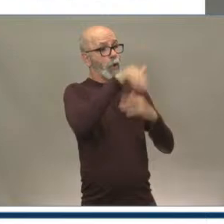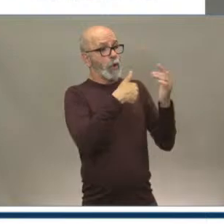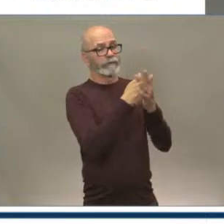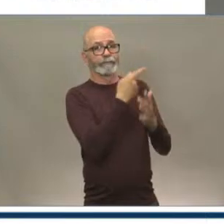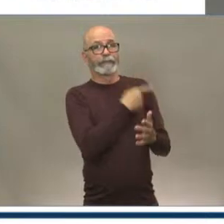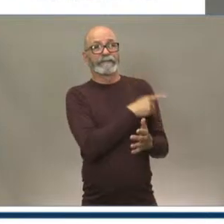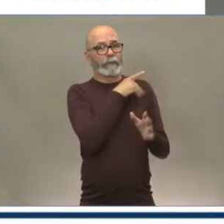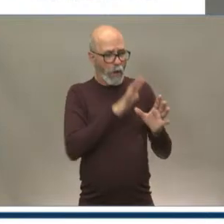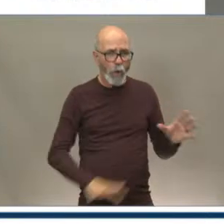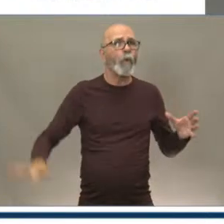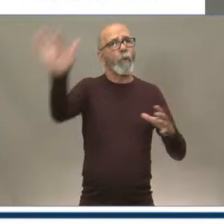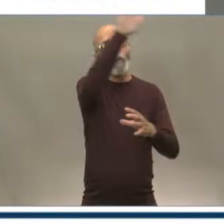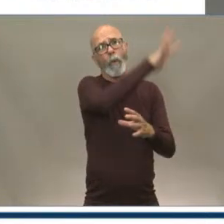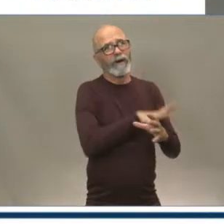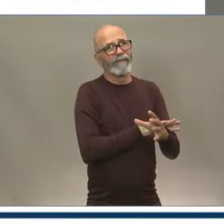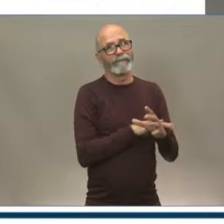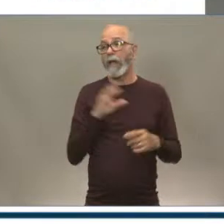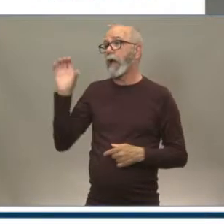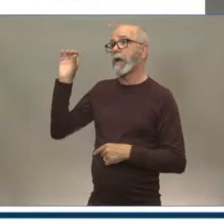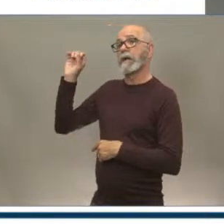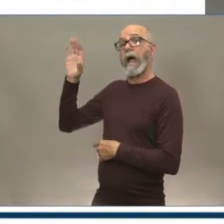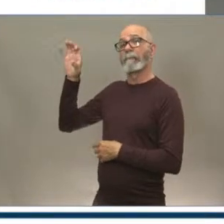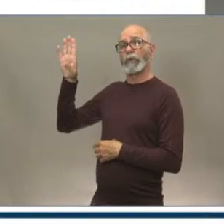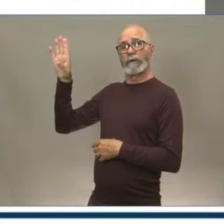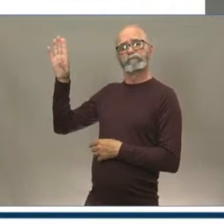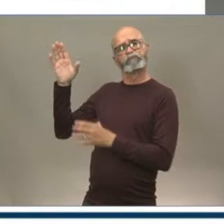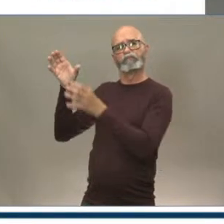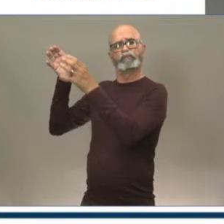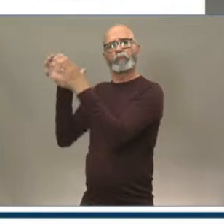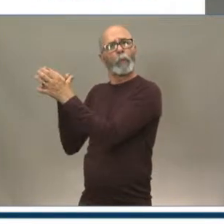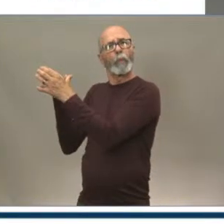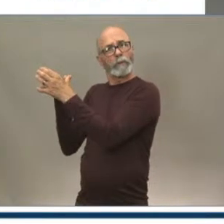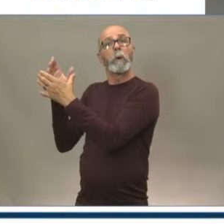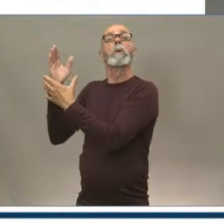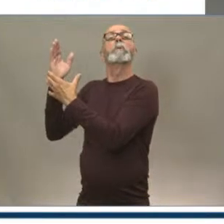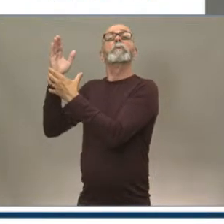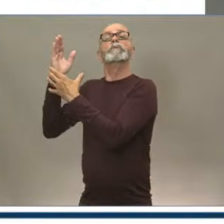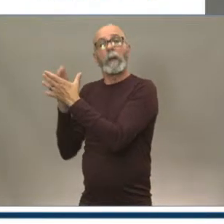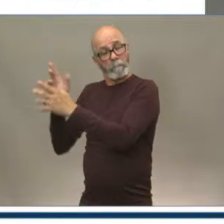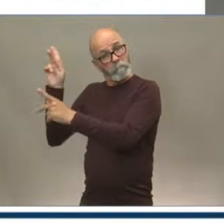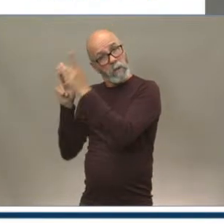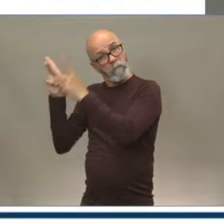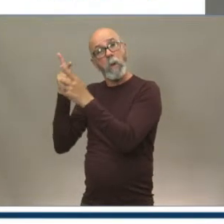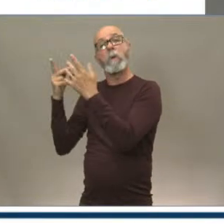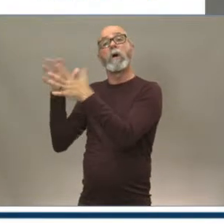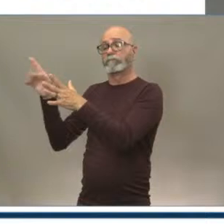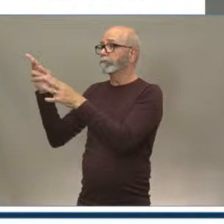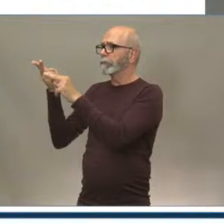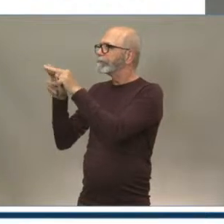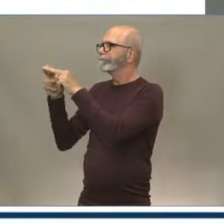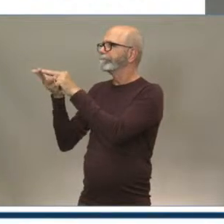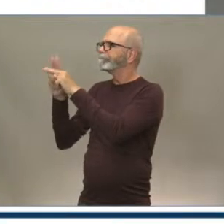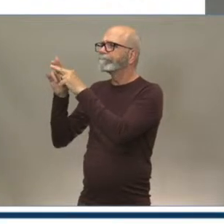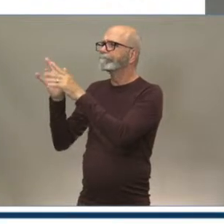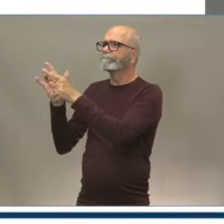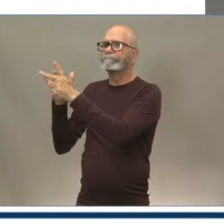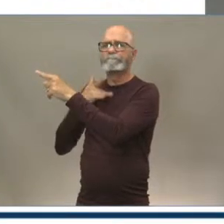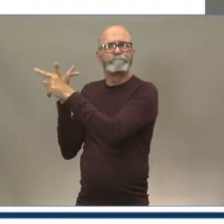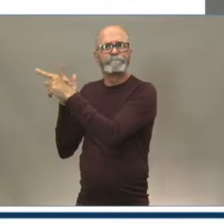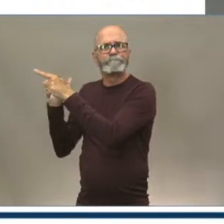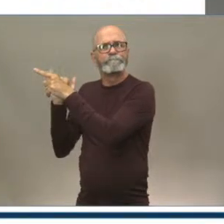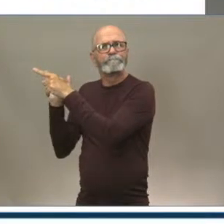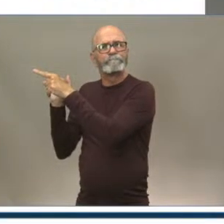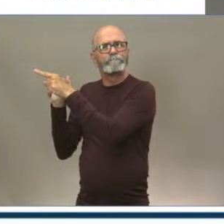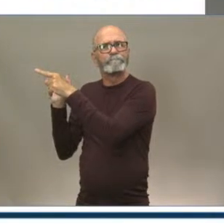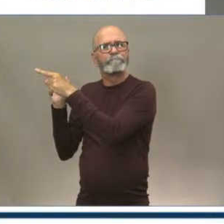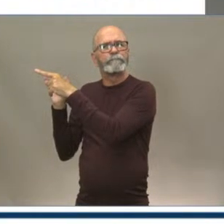still reassuring that we have numbers of people there that is slowly going up, but still single-digit numbers,